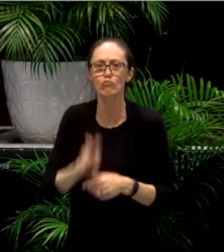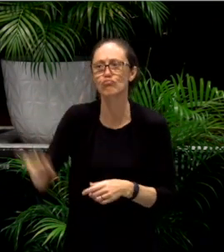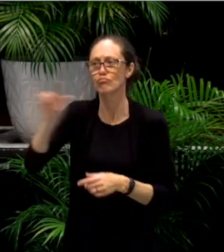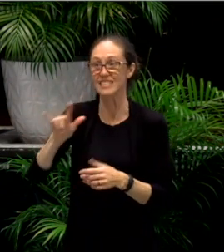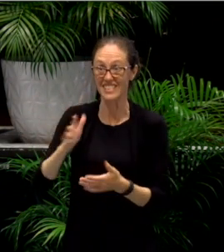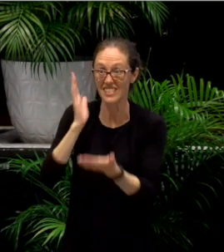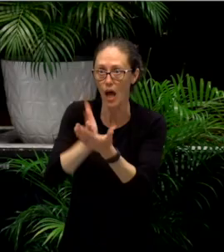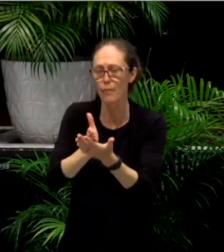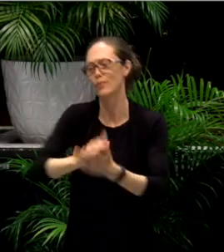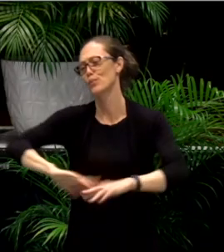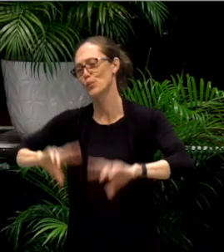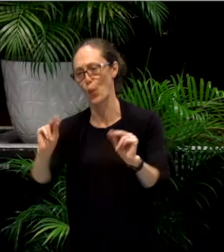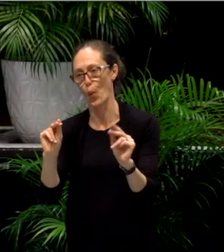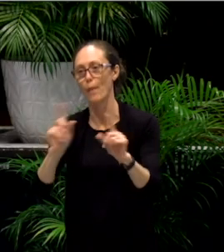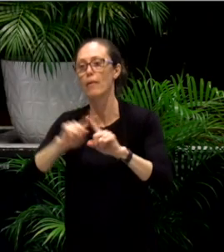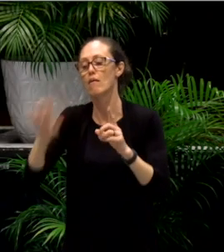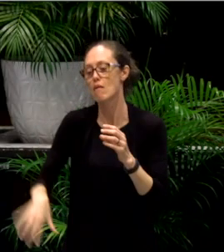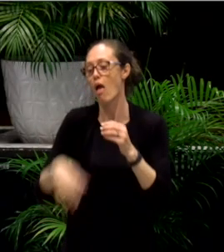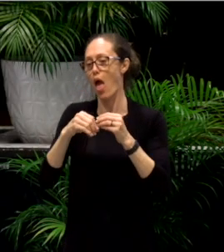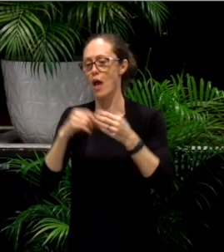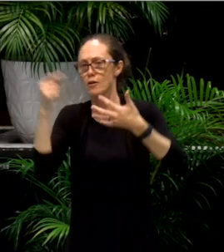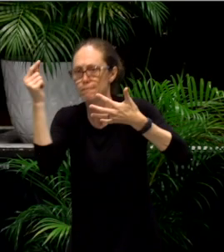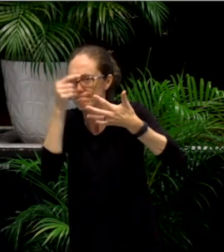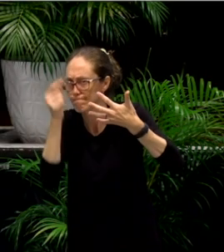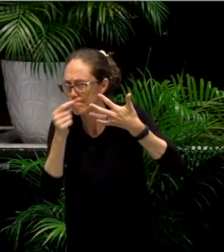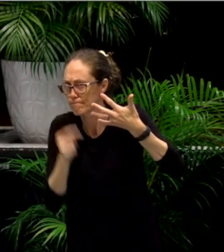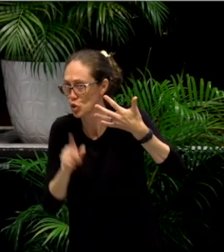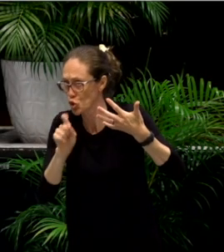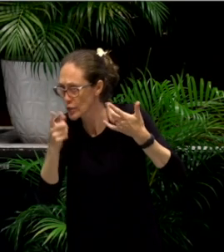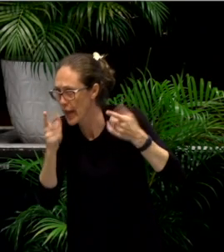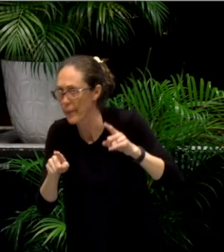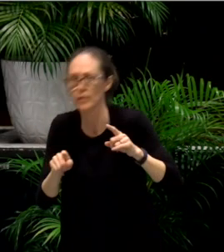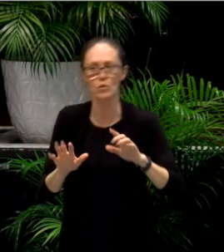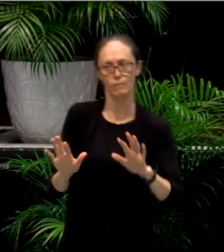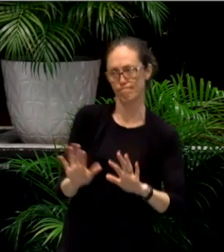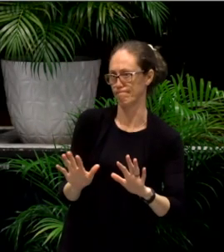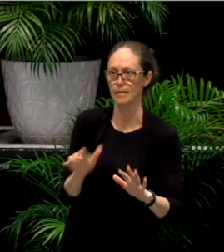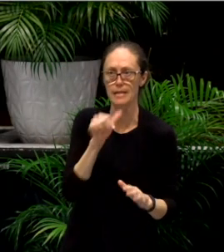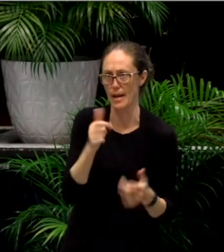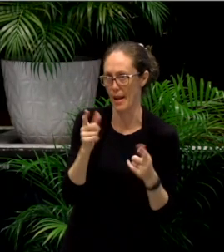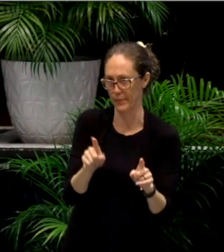additional controls to ask whether it should go forward. As for